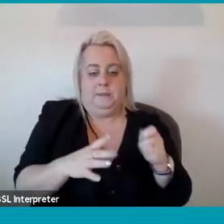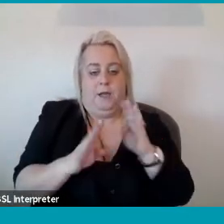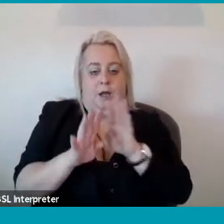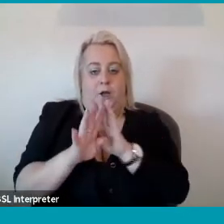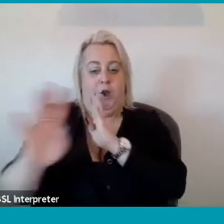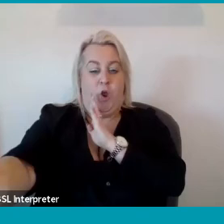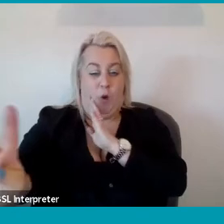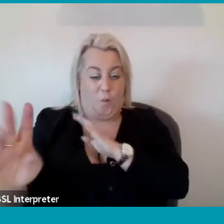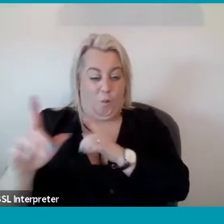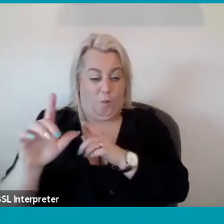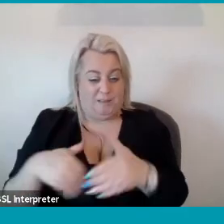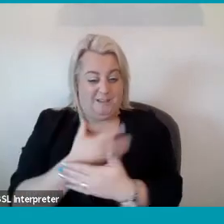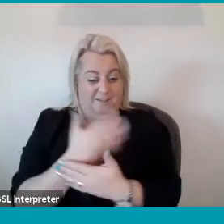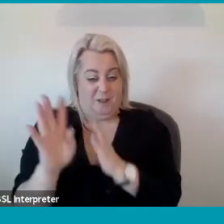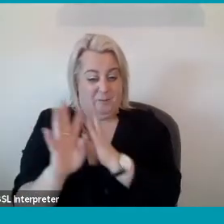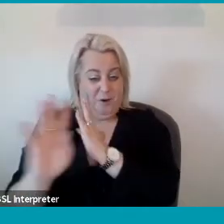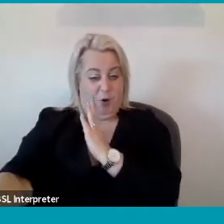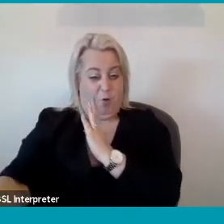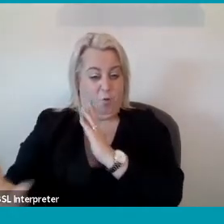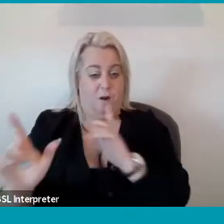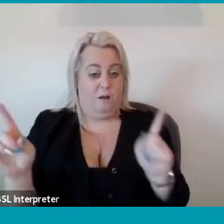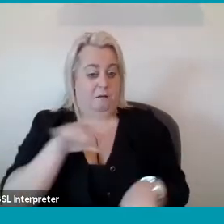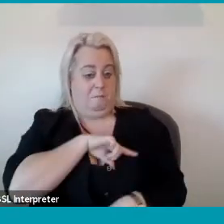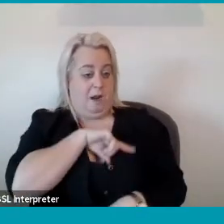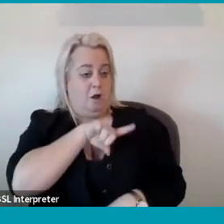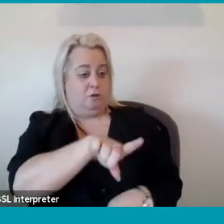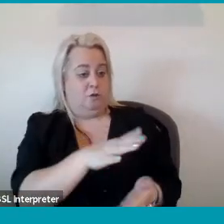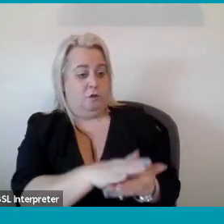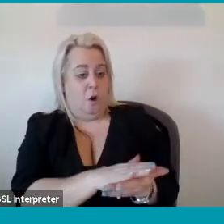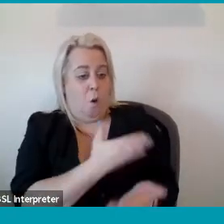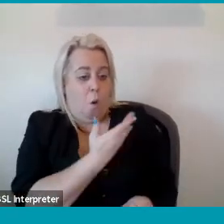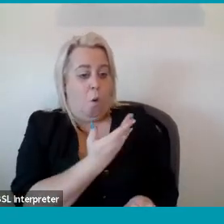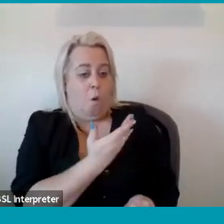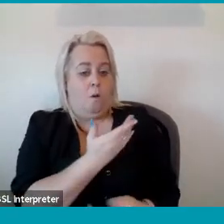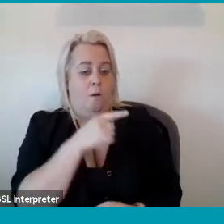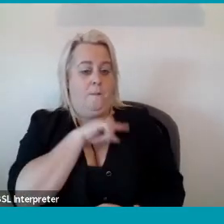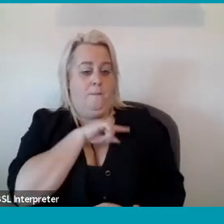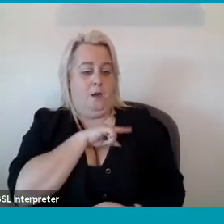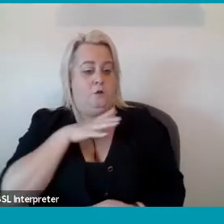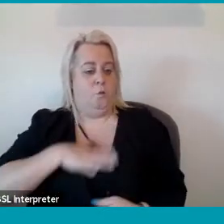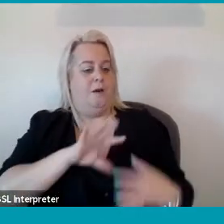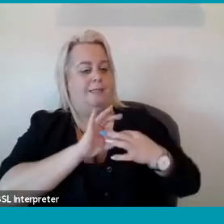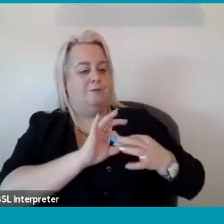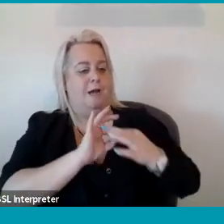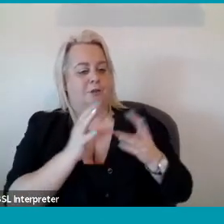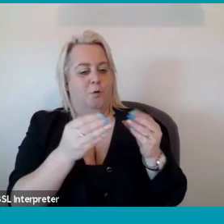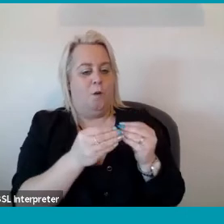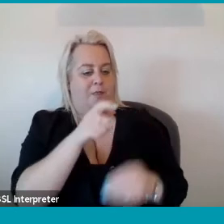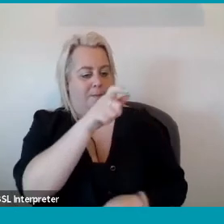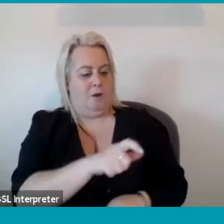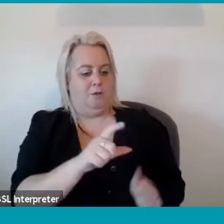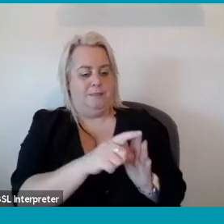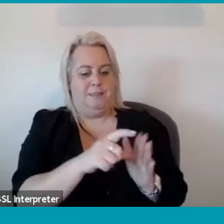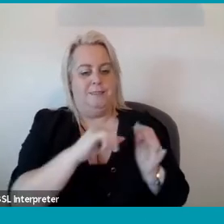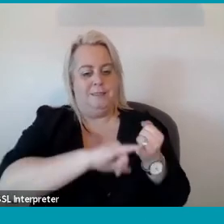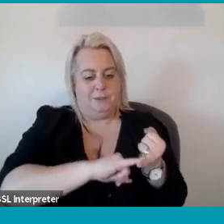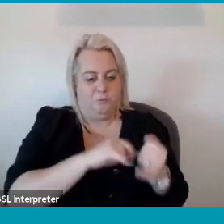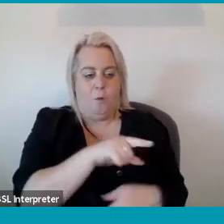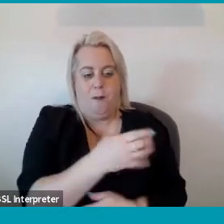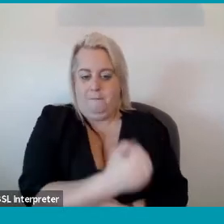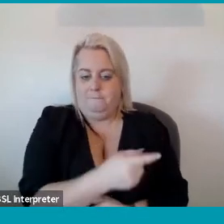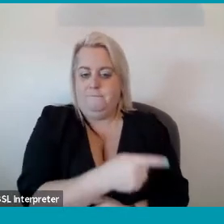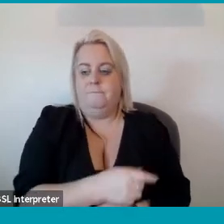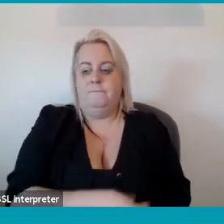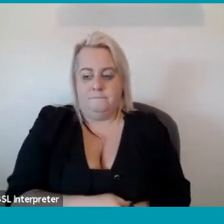the other checkouts, not because the person is slow, but because people want to have that interaction. People who are working